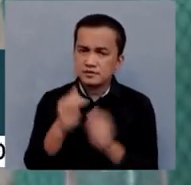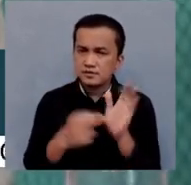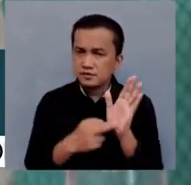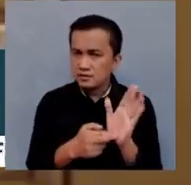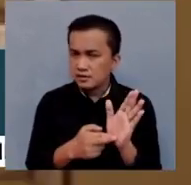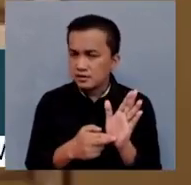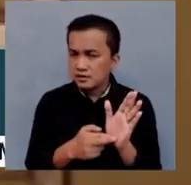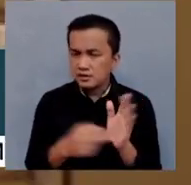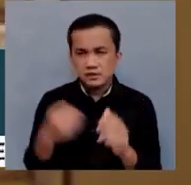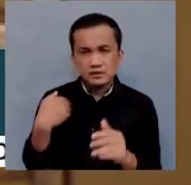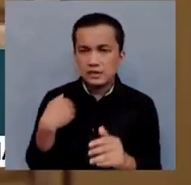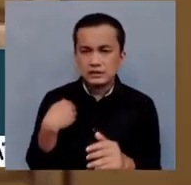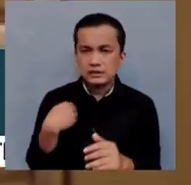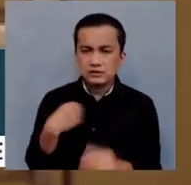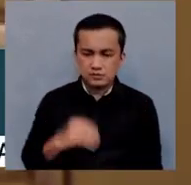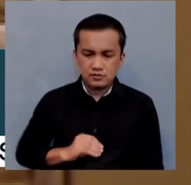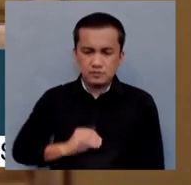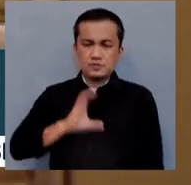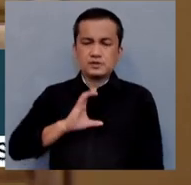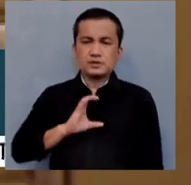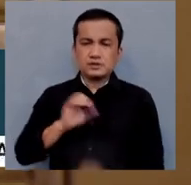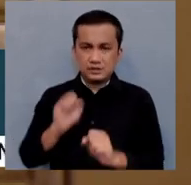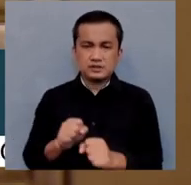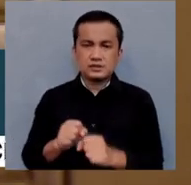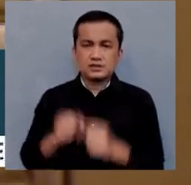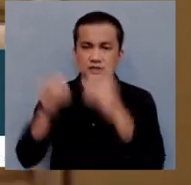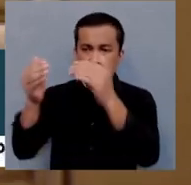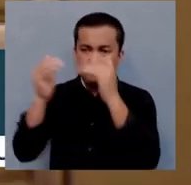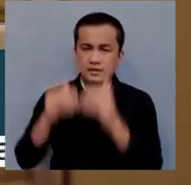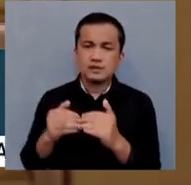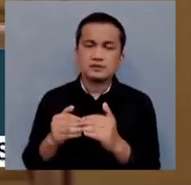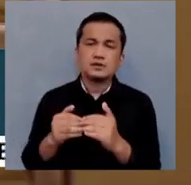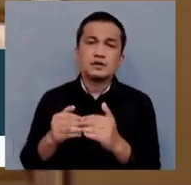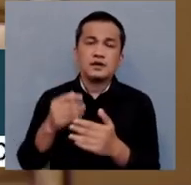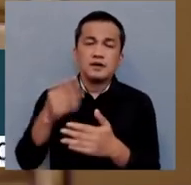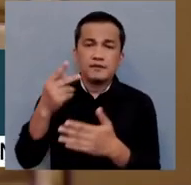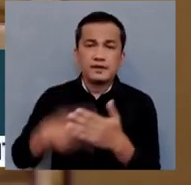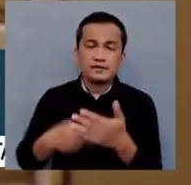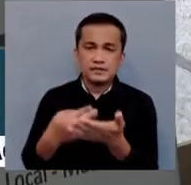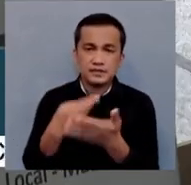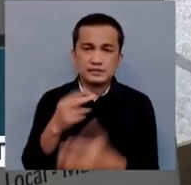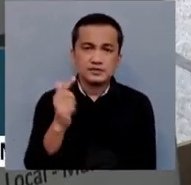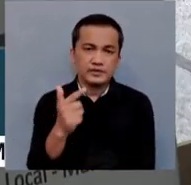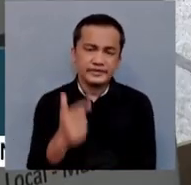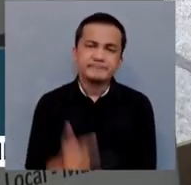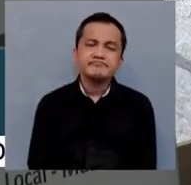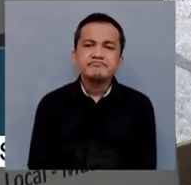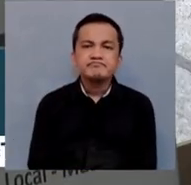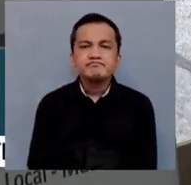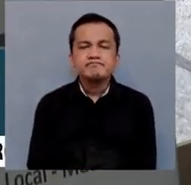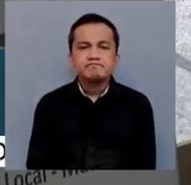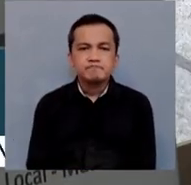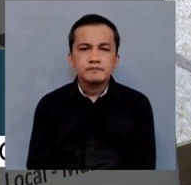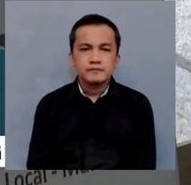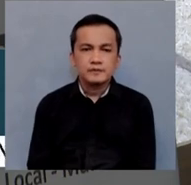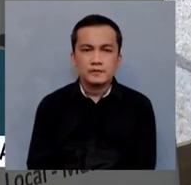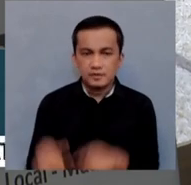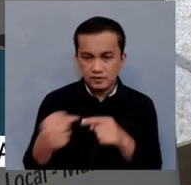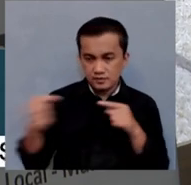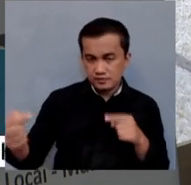yet confident it's possible to bring the price down to 20 pesos per kilo. In contrast to the statement